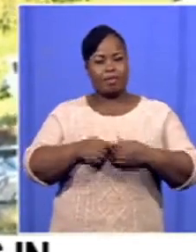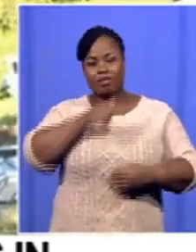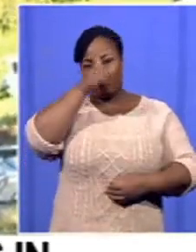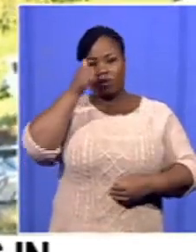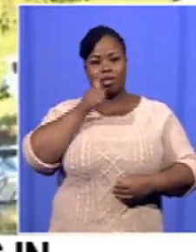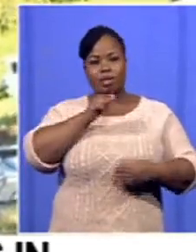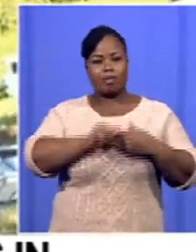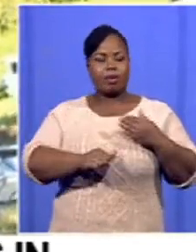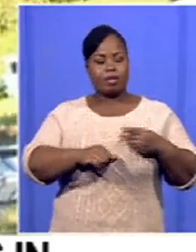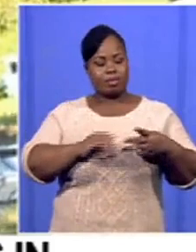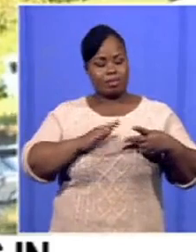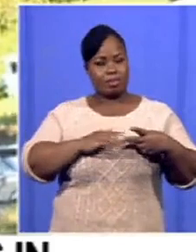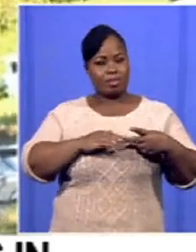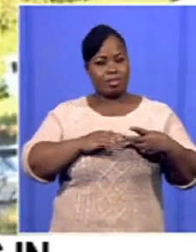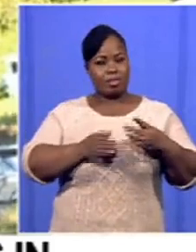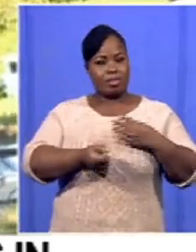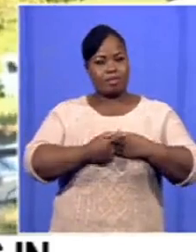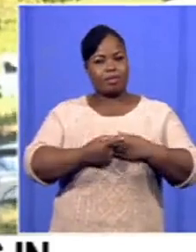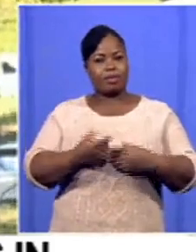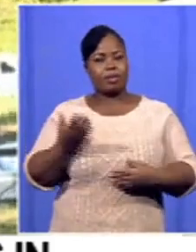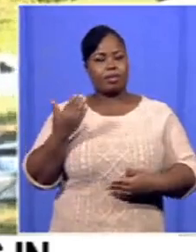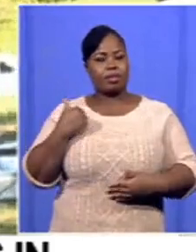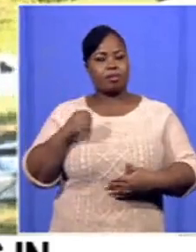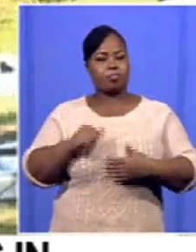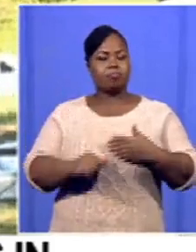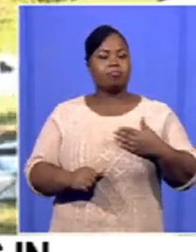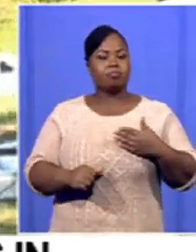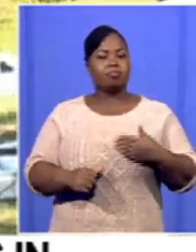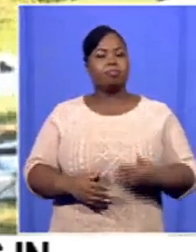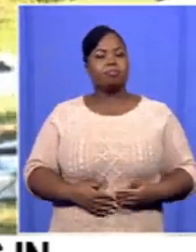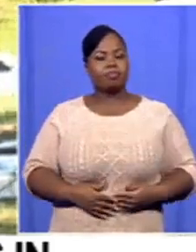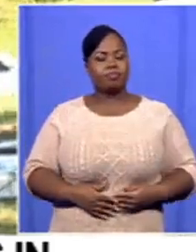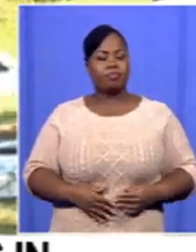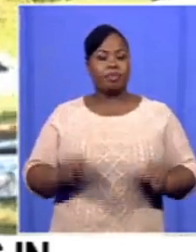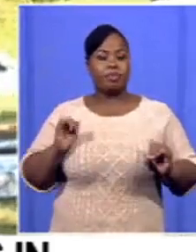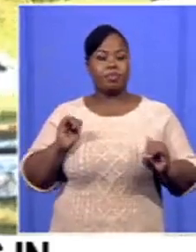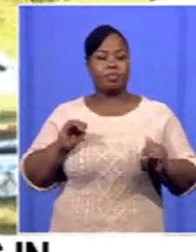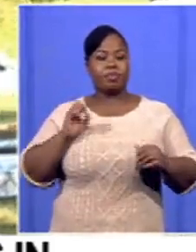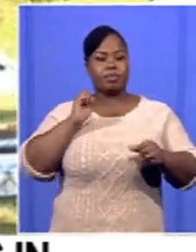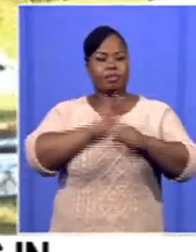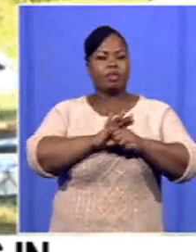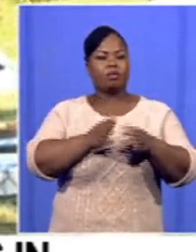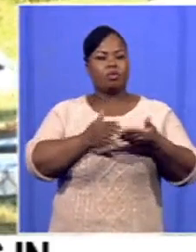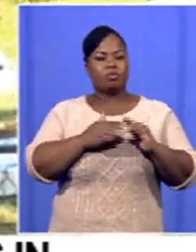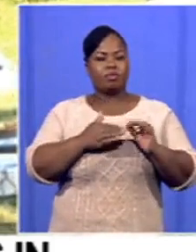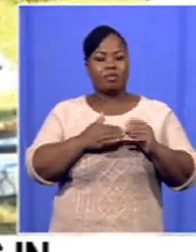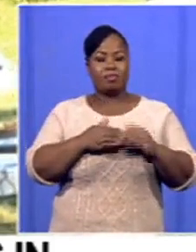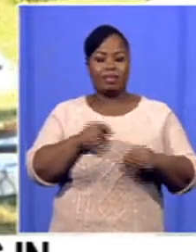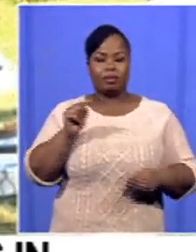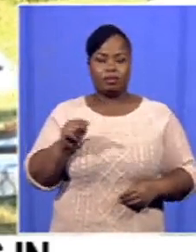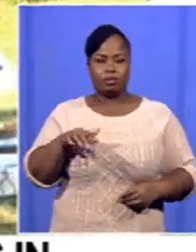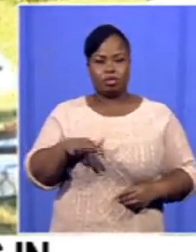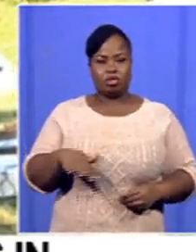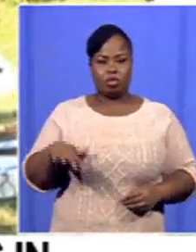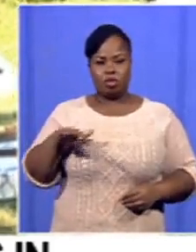when the second floods last month also affected badly the residents in this area, and